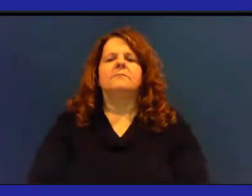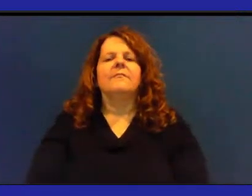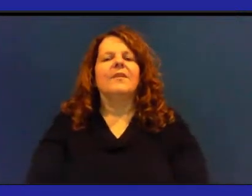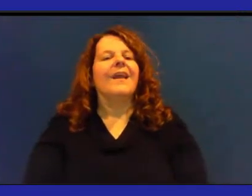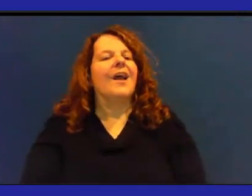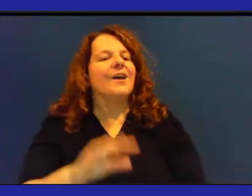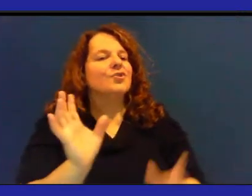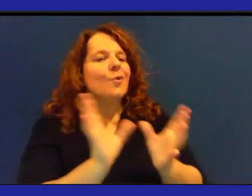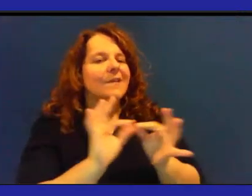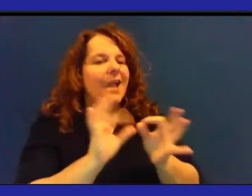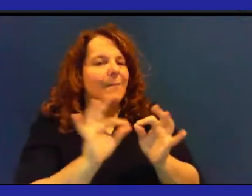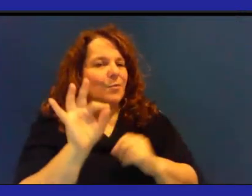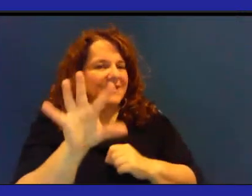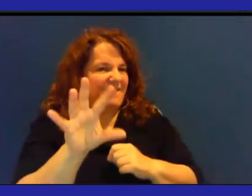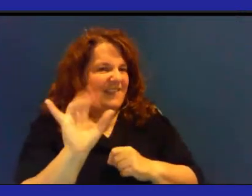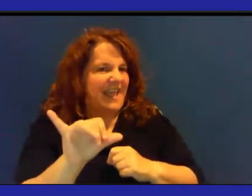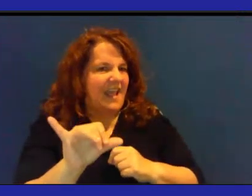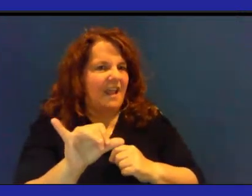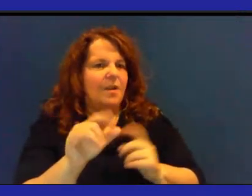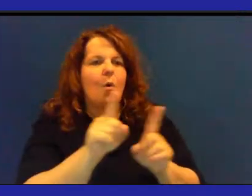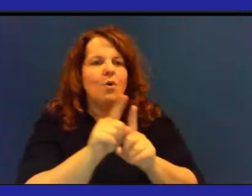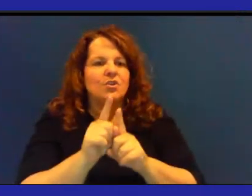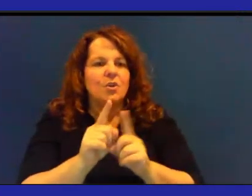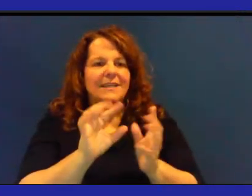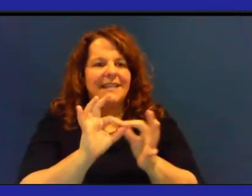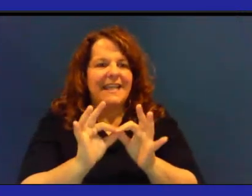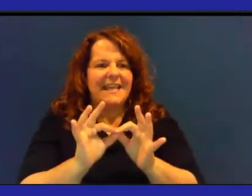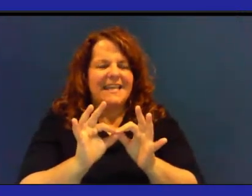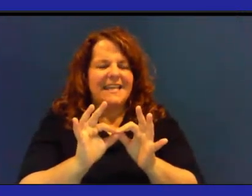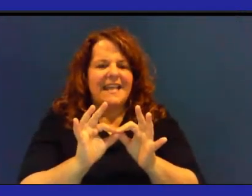was that, and then connected with the intersection of like,